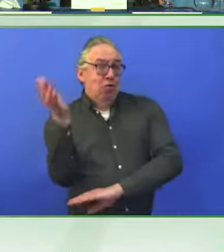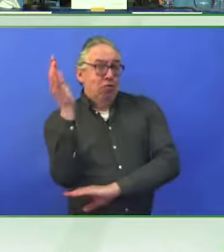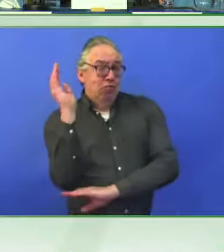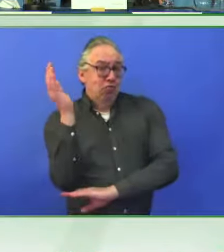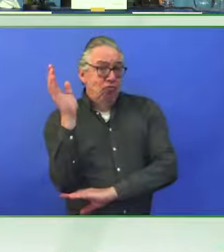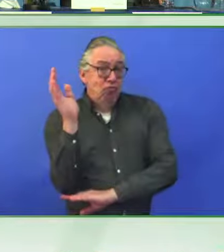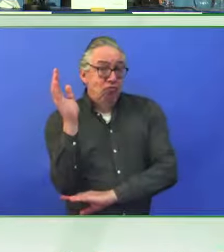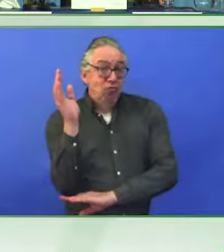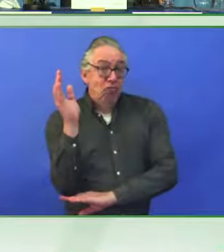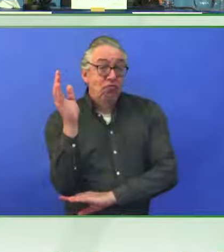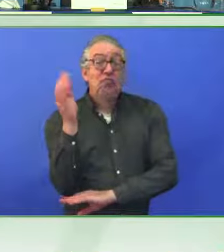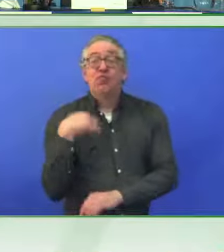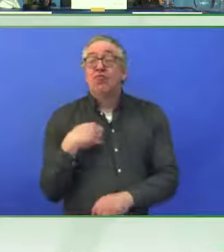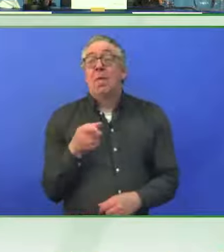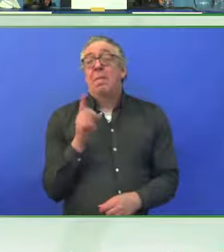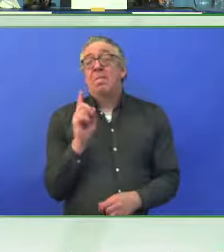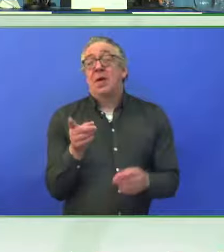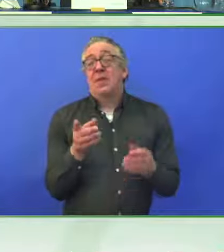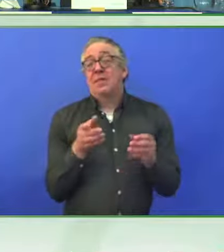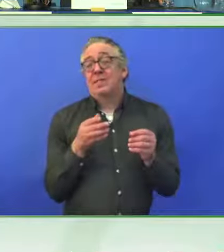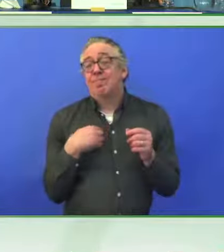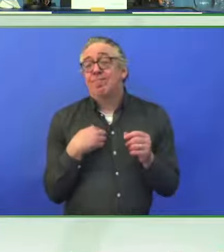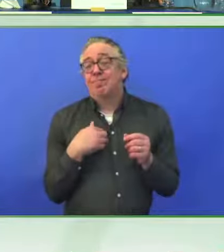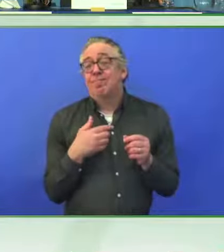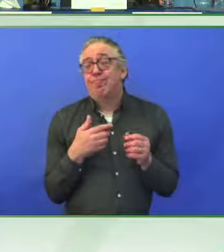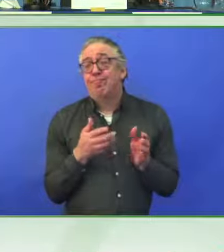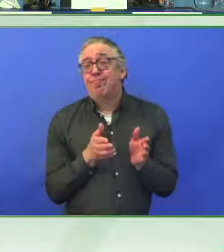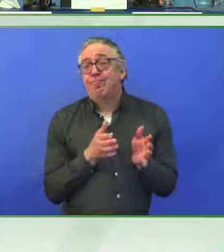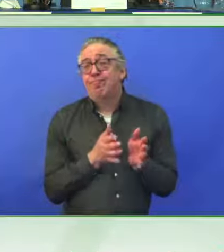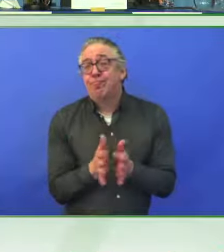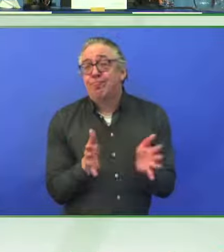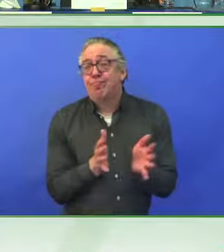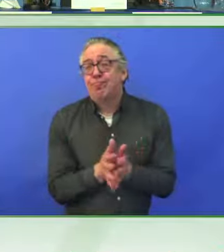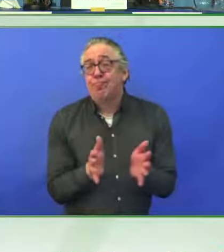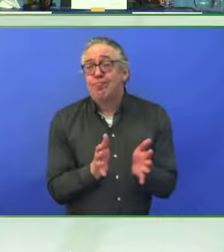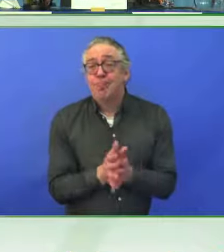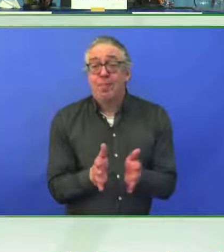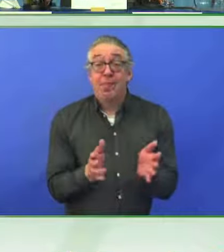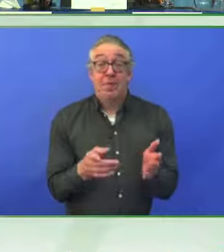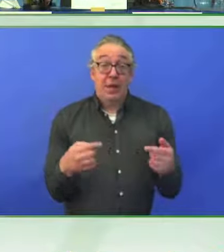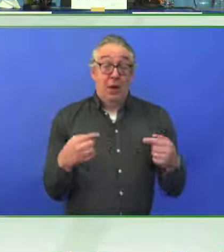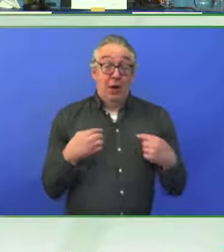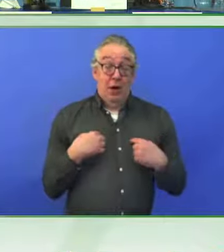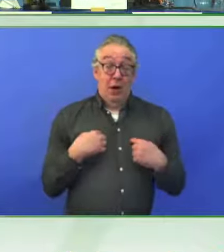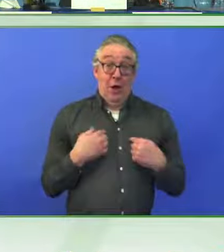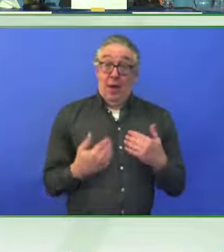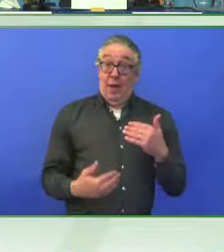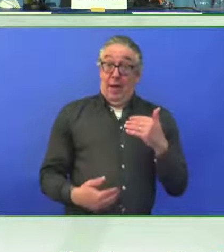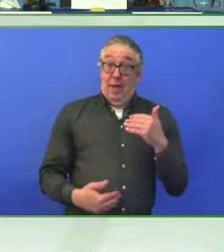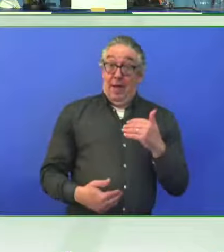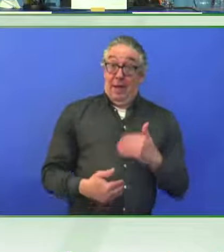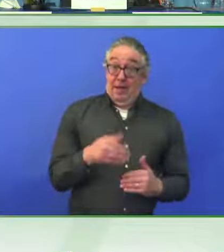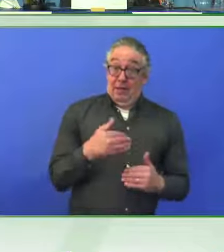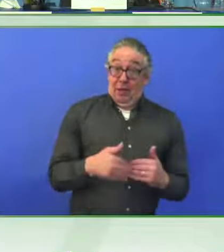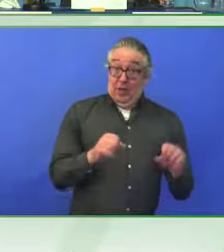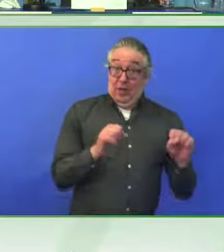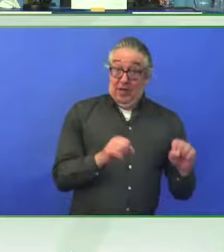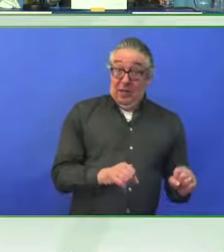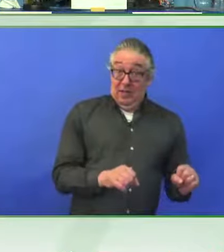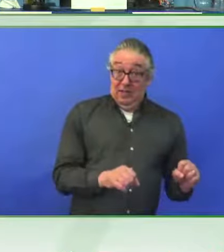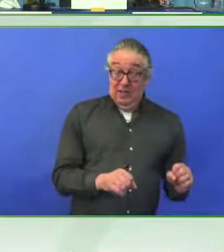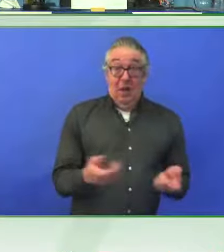how it's possible be impaired and entrepreneur at the same time, you know. Bear in mind, for